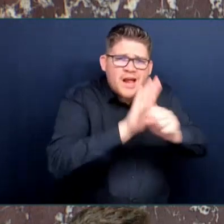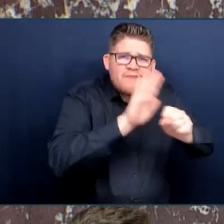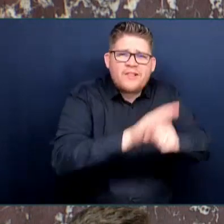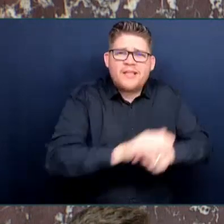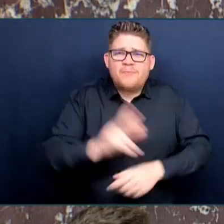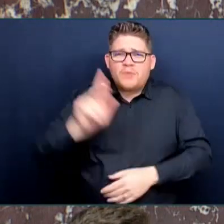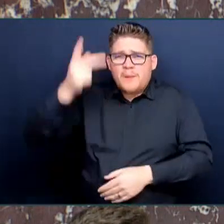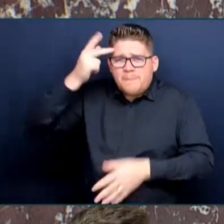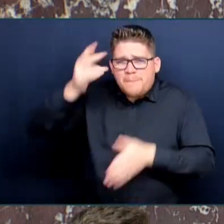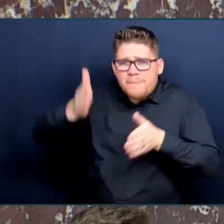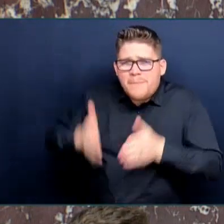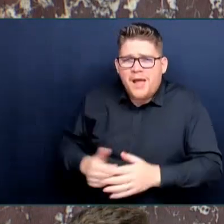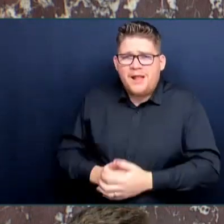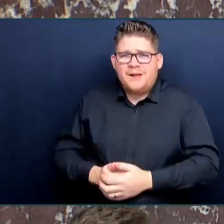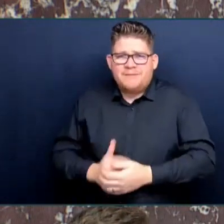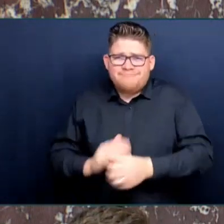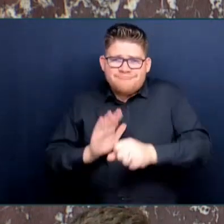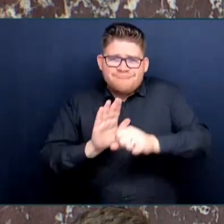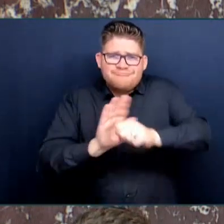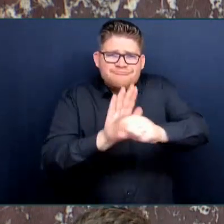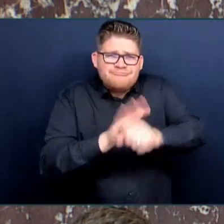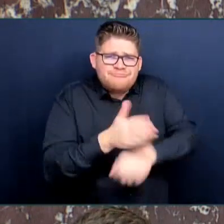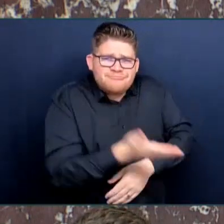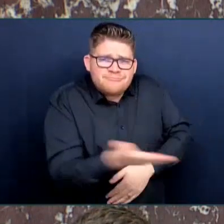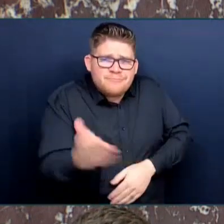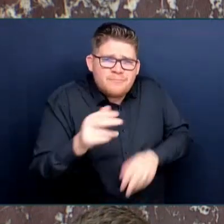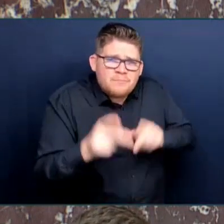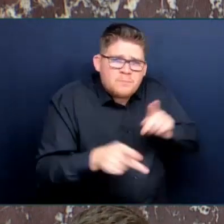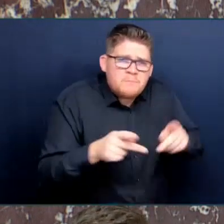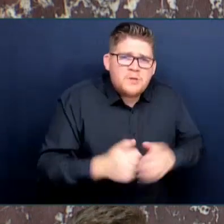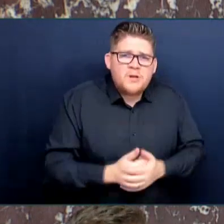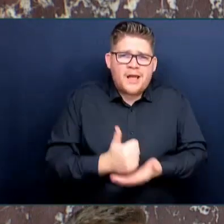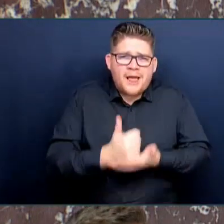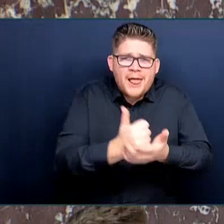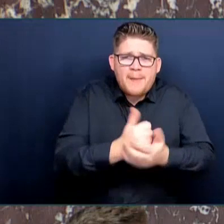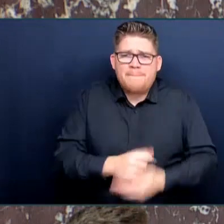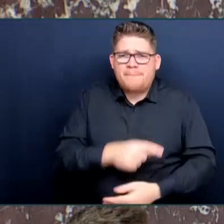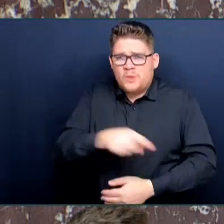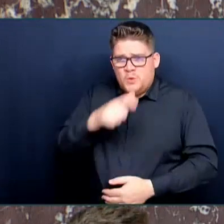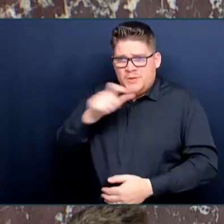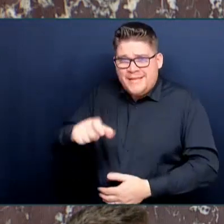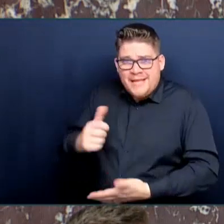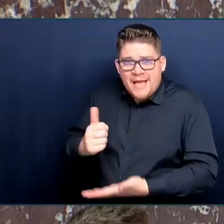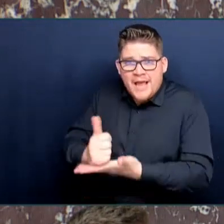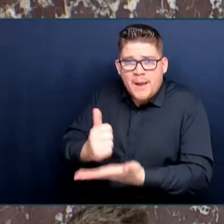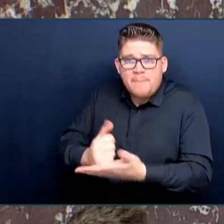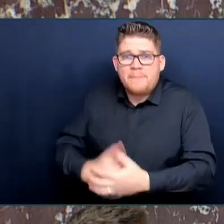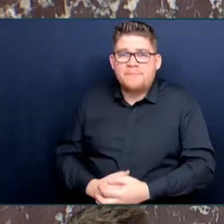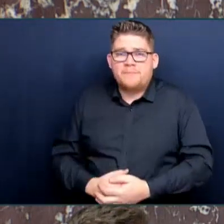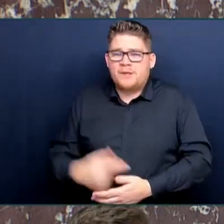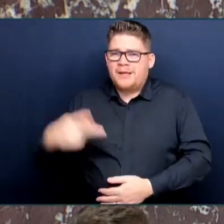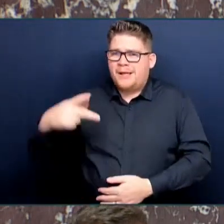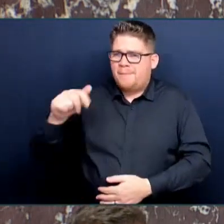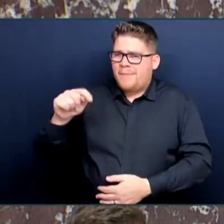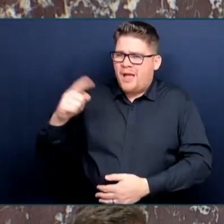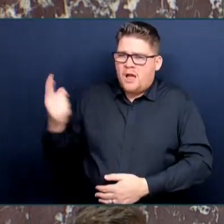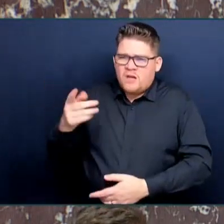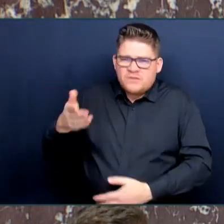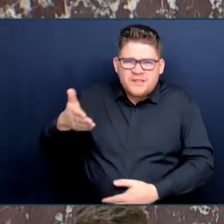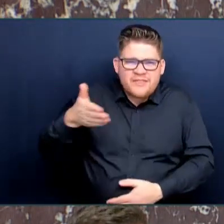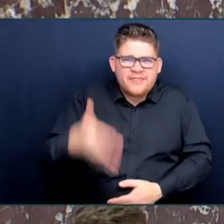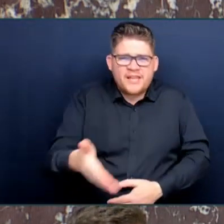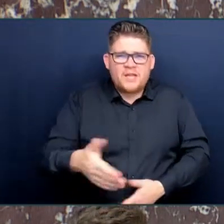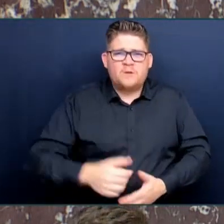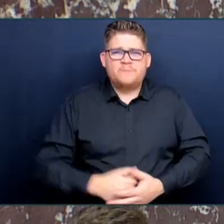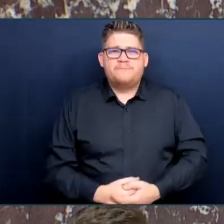advice. Pat was always there. You always knew where you stood with Pat. She didn't always agree with you. She certainly didn't always agree with me. But